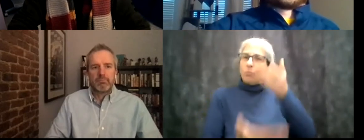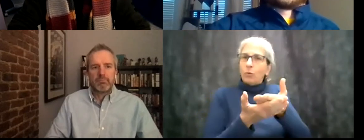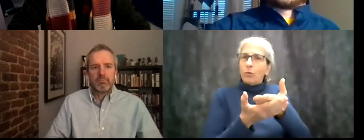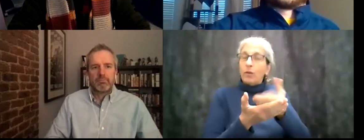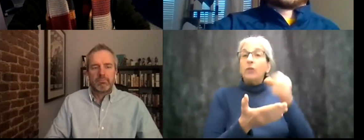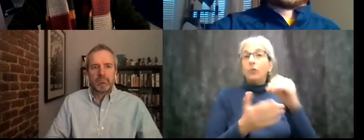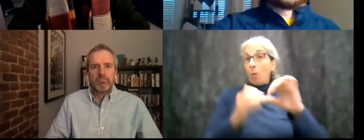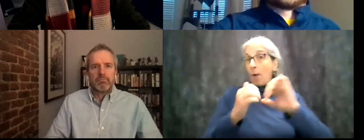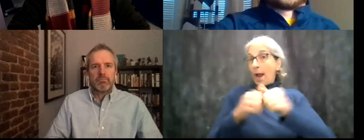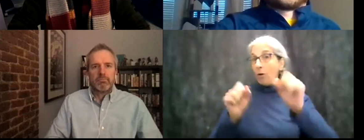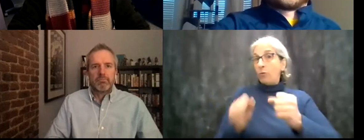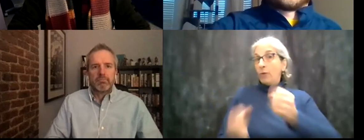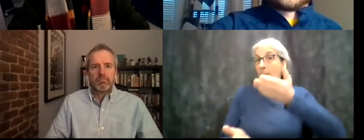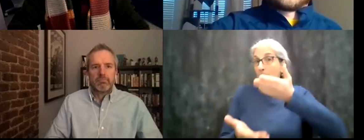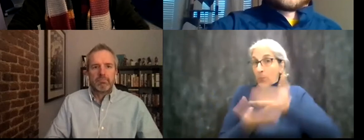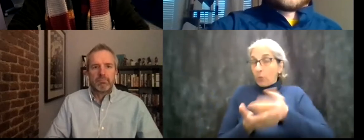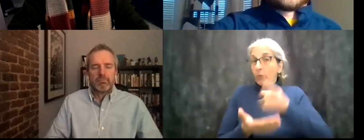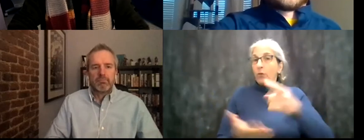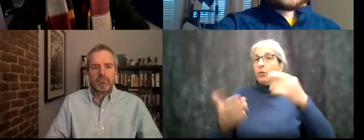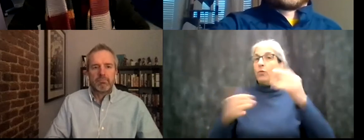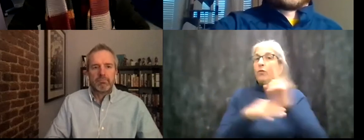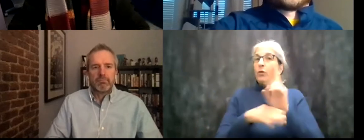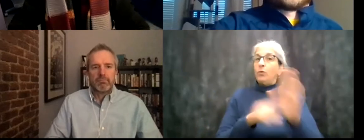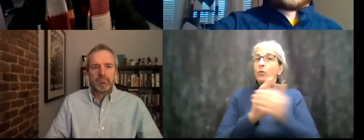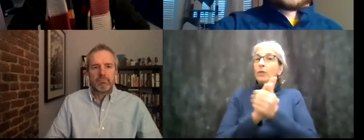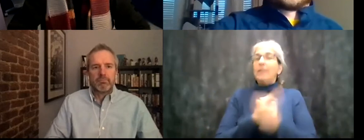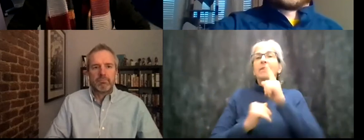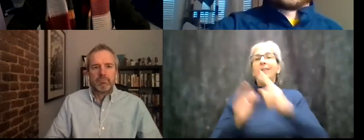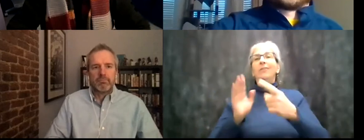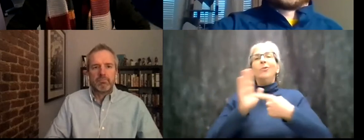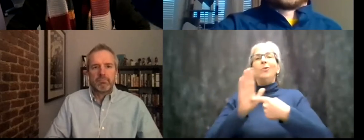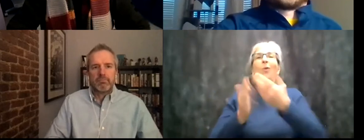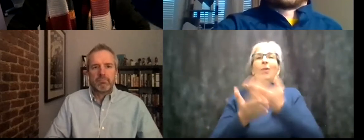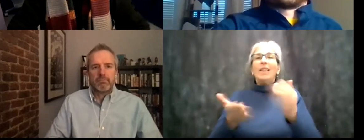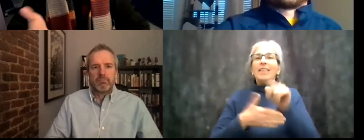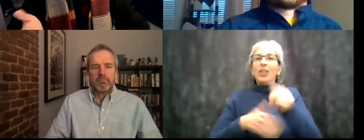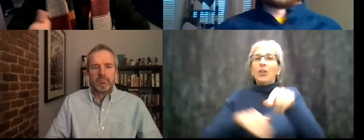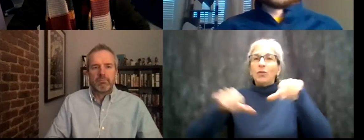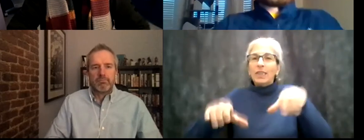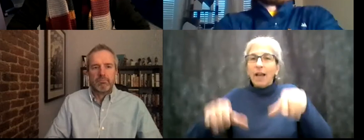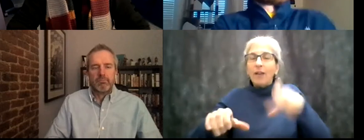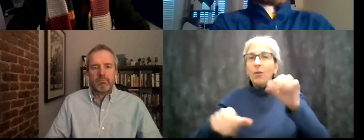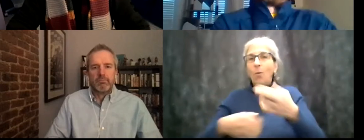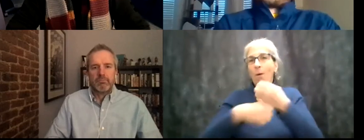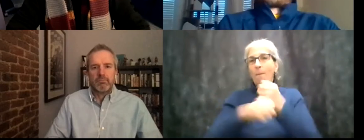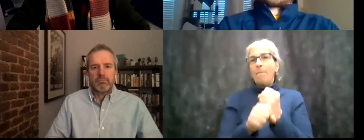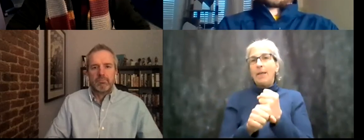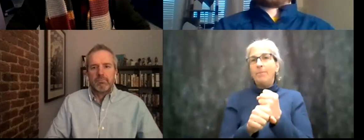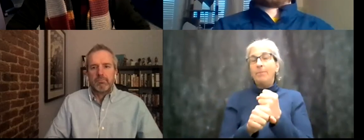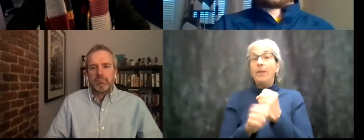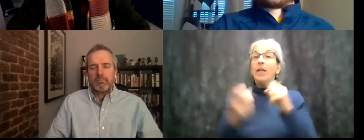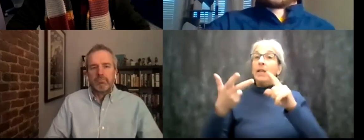you've made something or done something with it. And the second is, I think we talked about this a little bit,